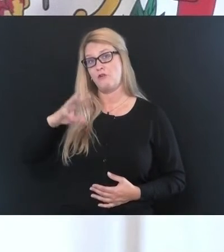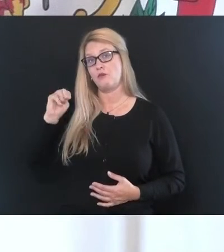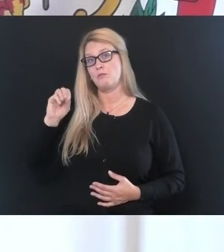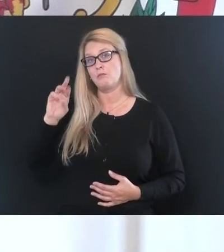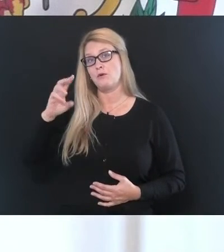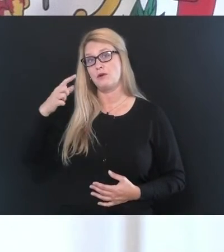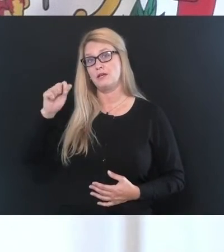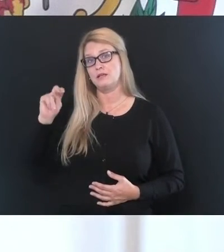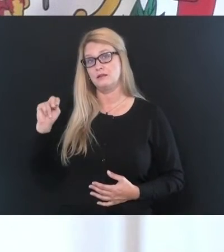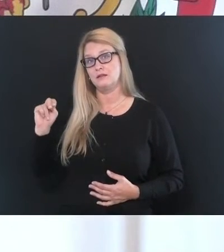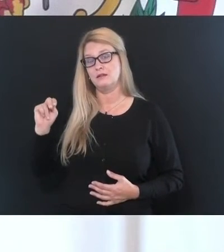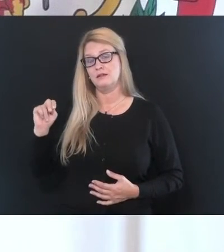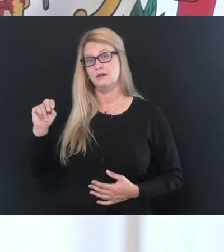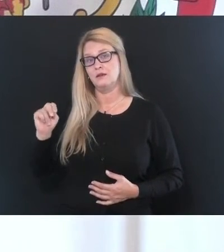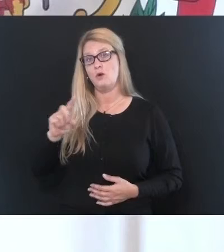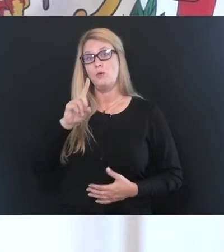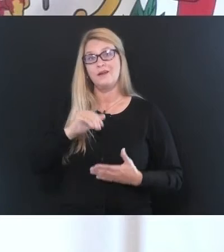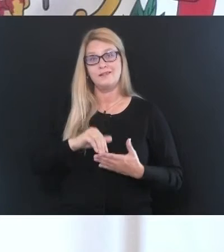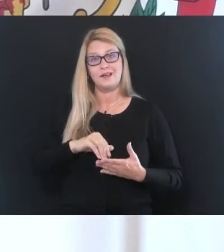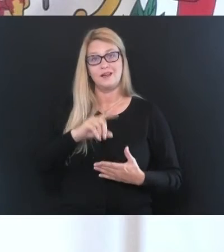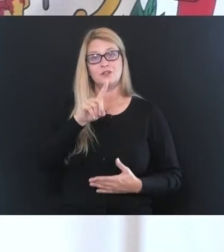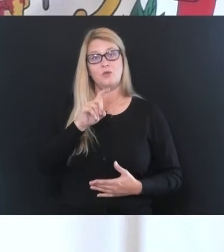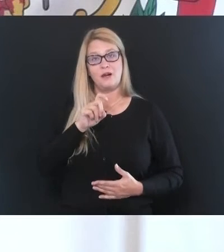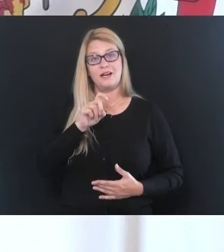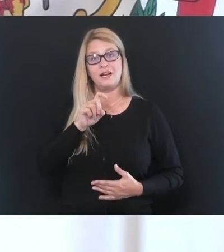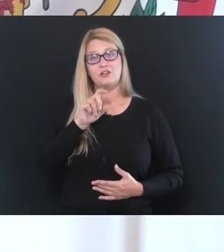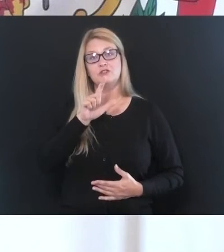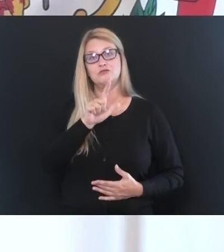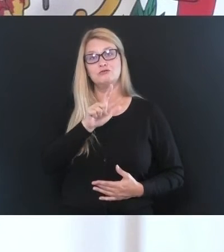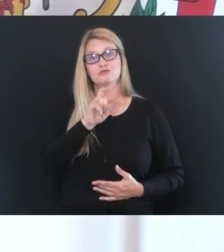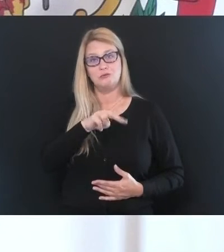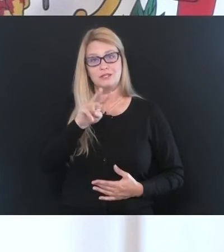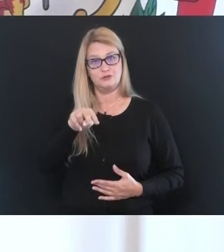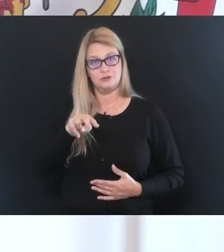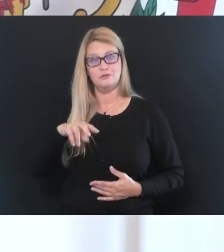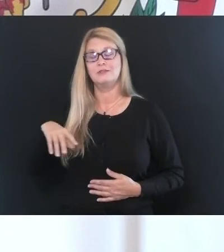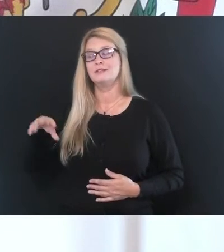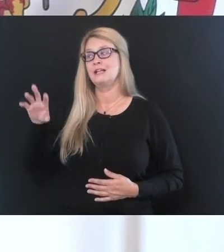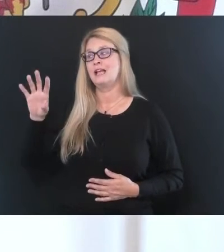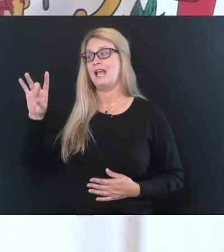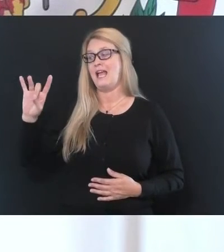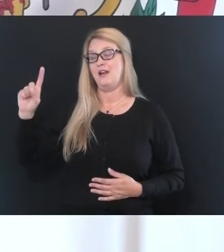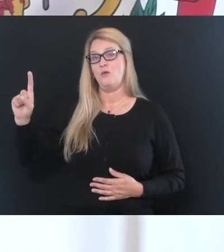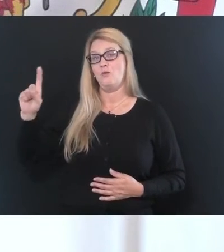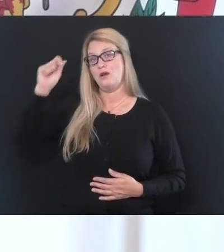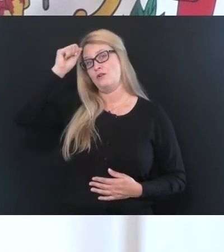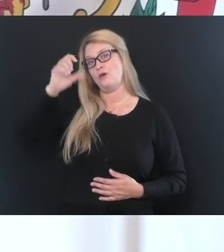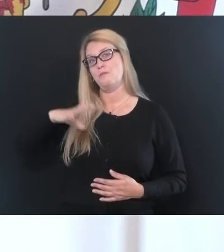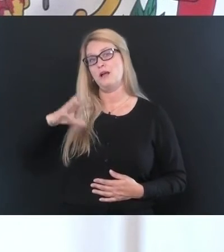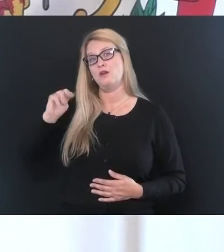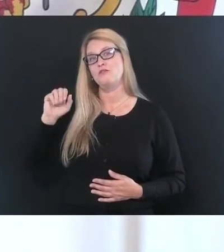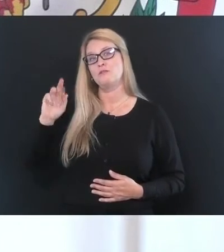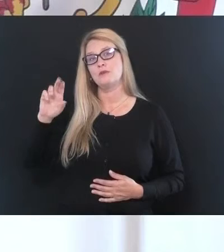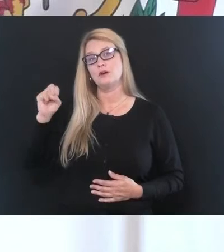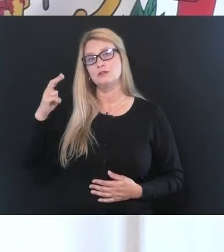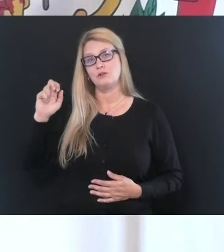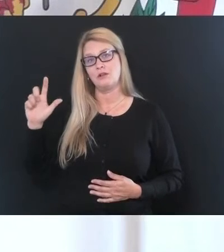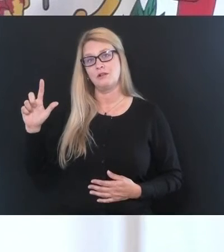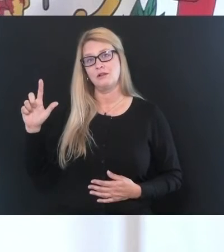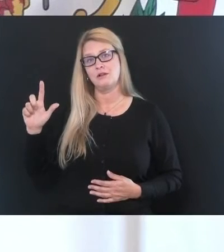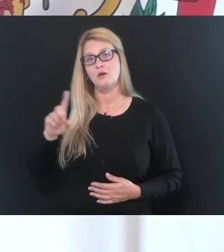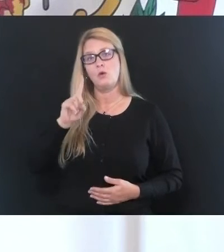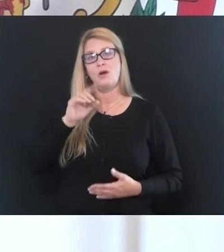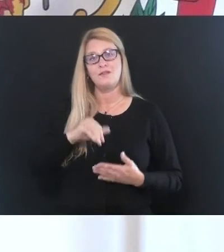County. Our 1,122nd death is an 81-year-old male from Marshall County.